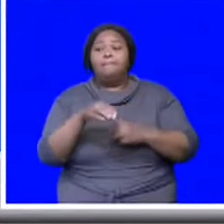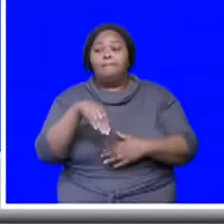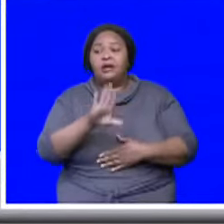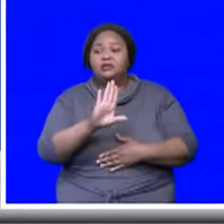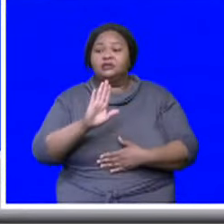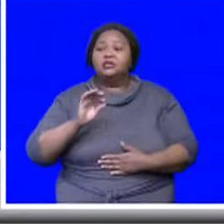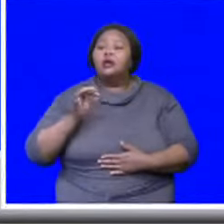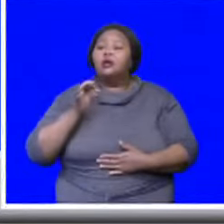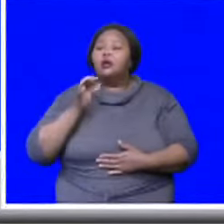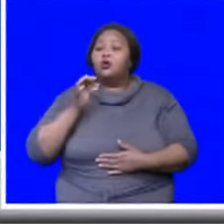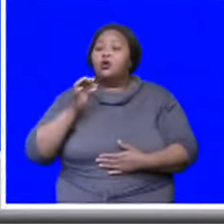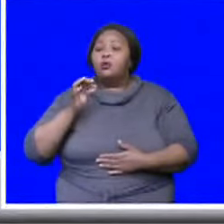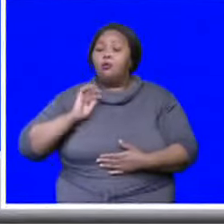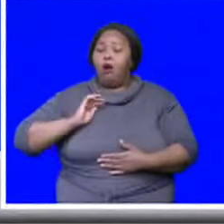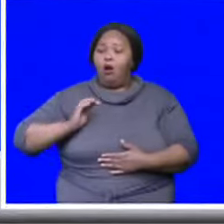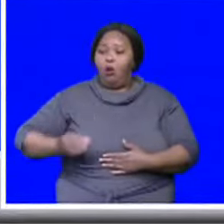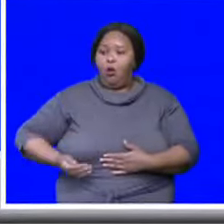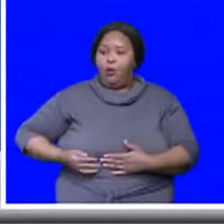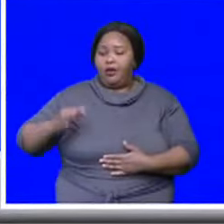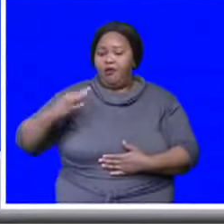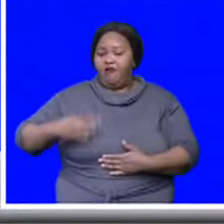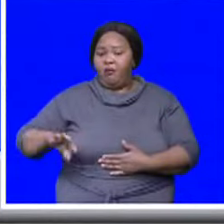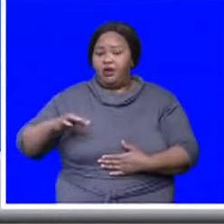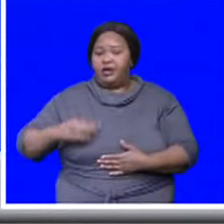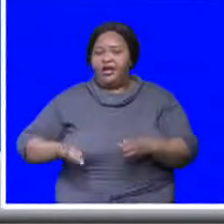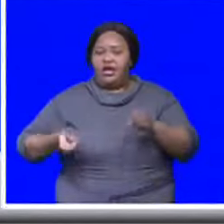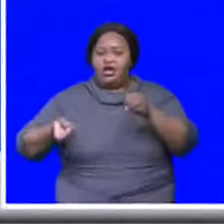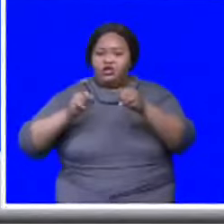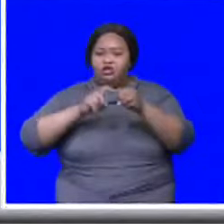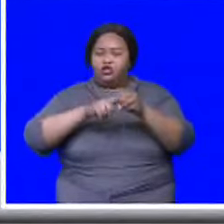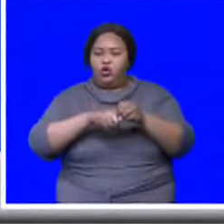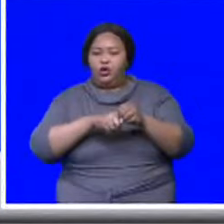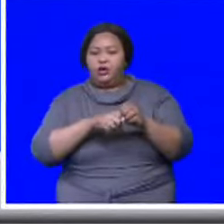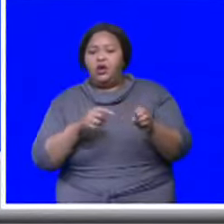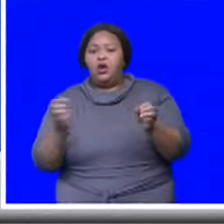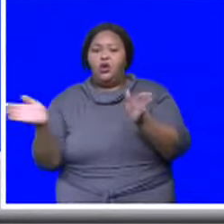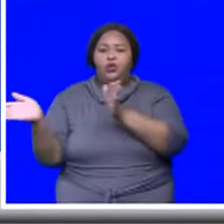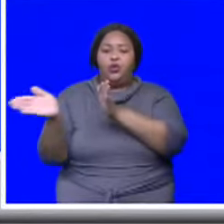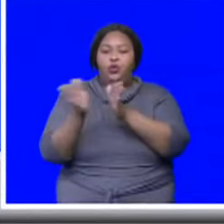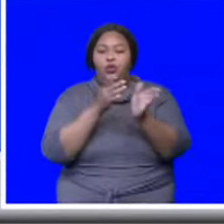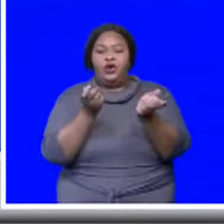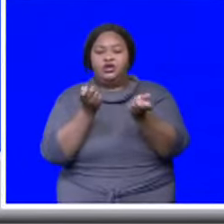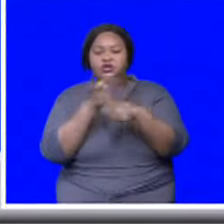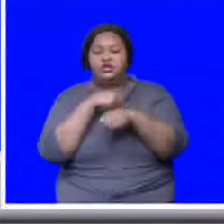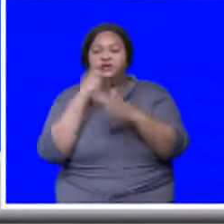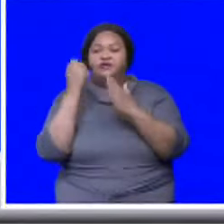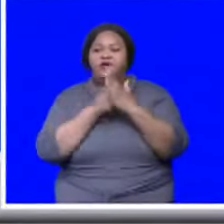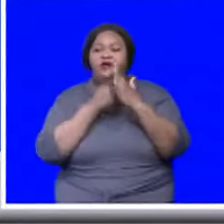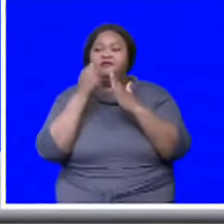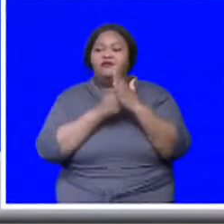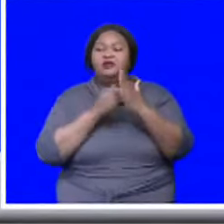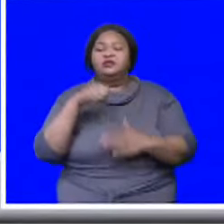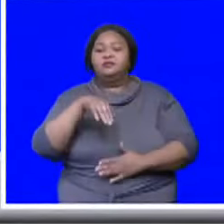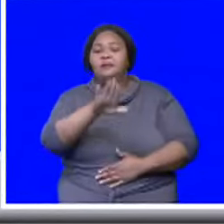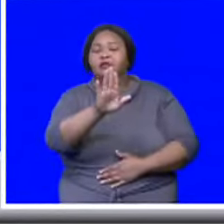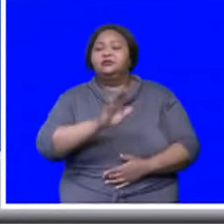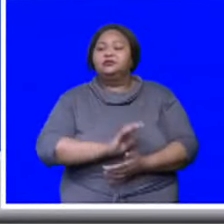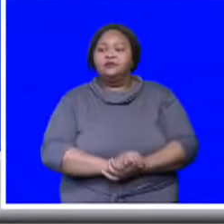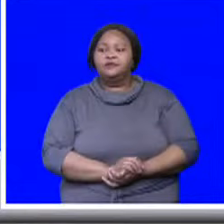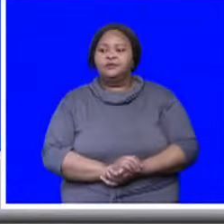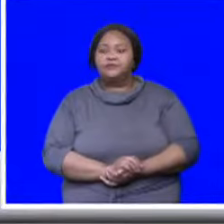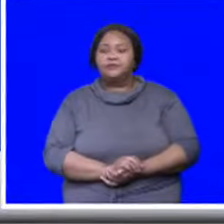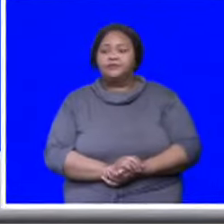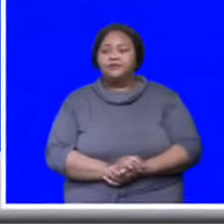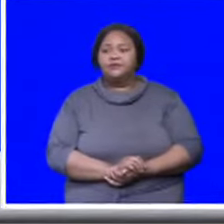girls in climate action. So I'm very pleased to say that countries and other stakeholders have made announcements today to make